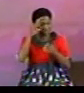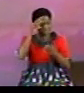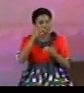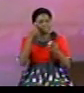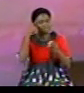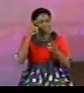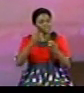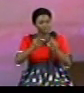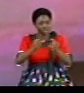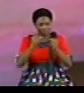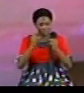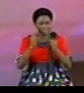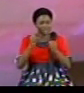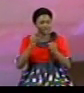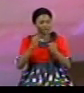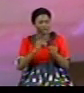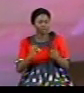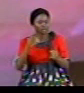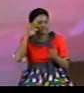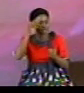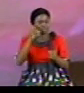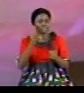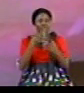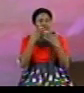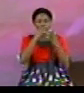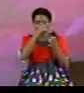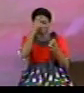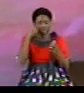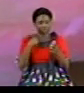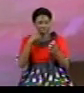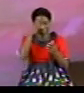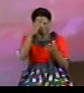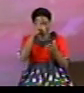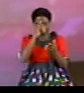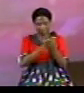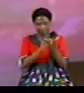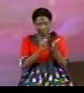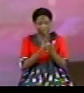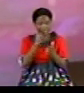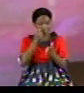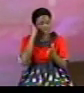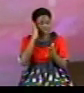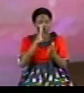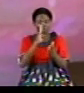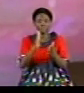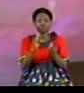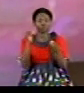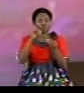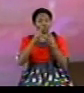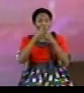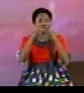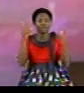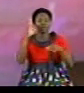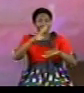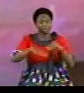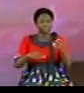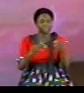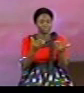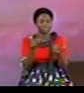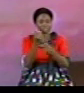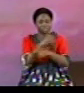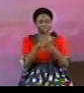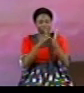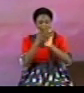helping him. And we believe that tomorrow is going to be greater than today in Jesus' name. Father, we pray,